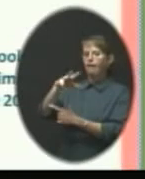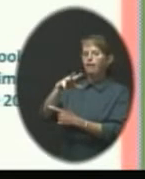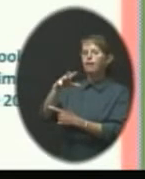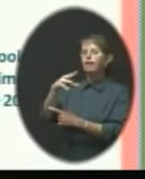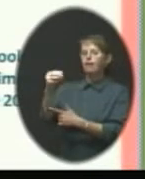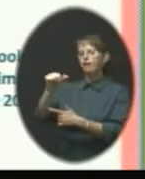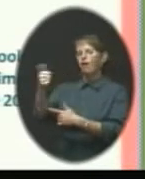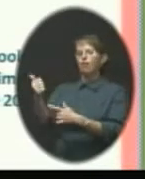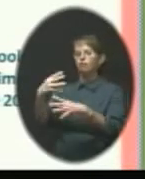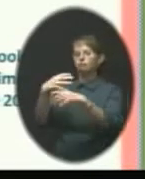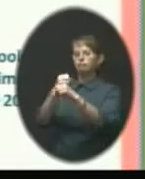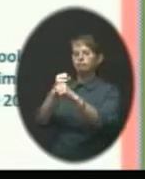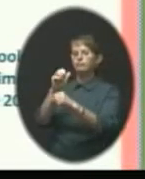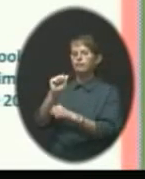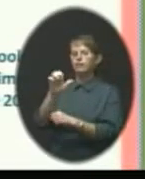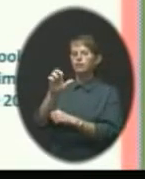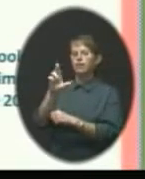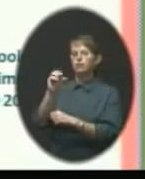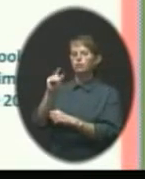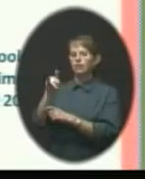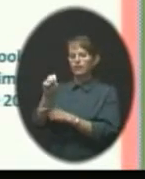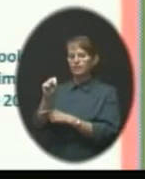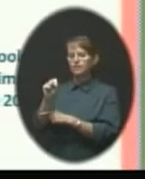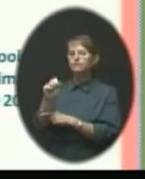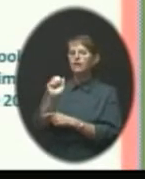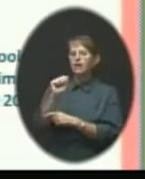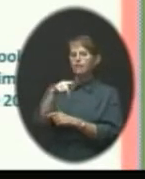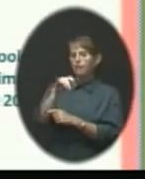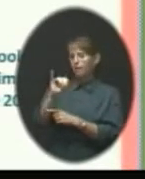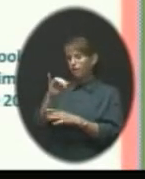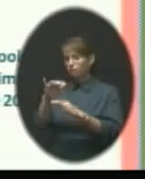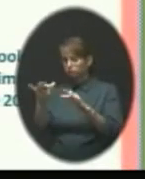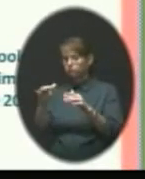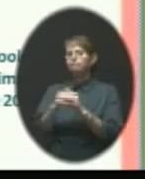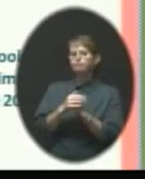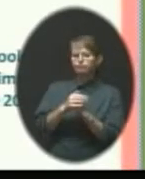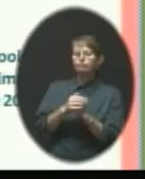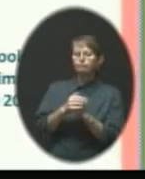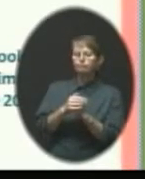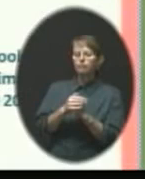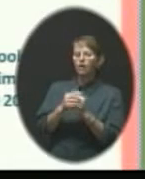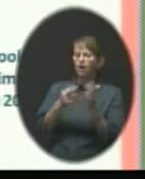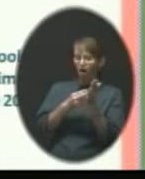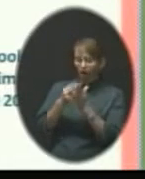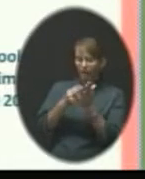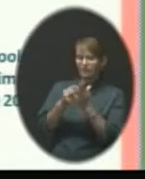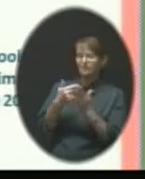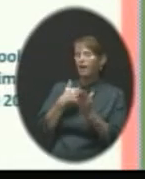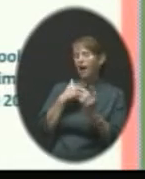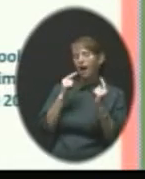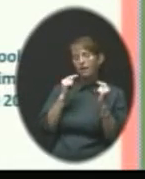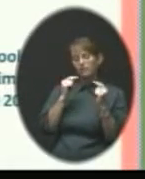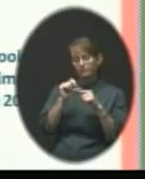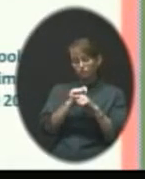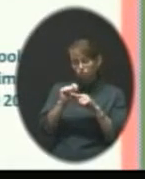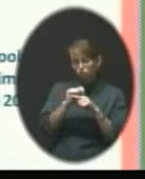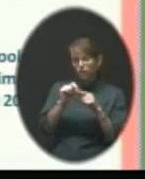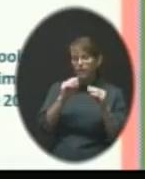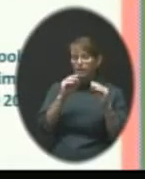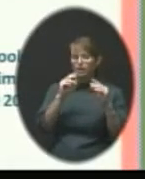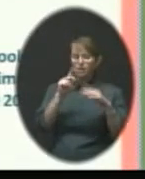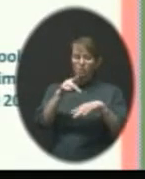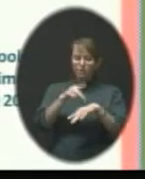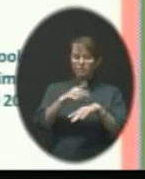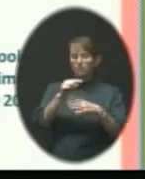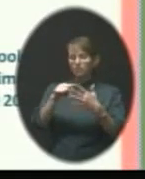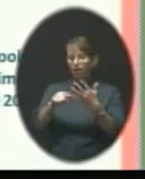that I have to tell you honestly, as I continue to even train principals and others on, they've seen it many times and